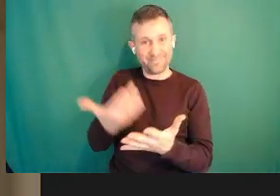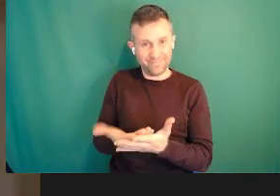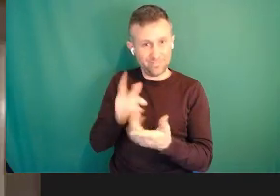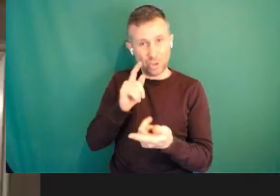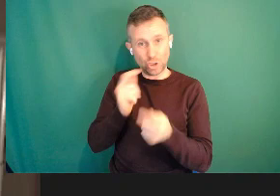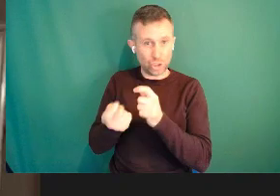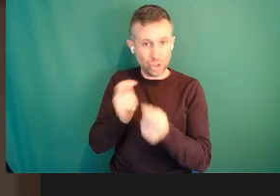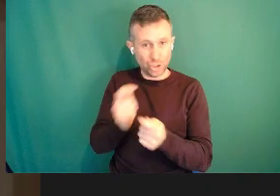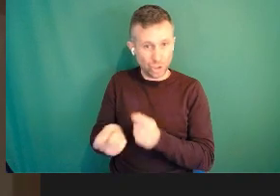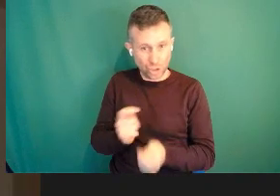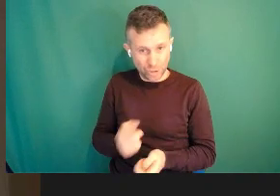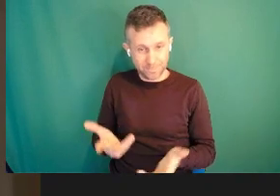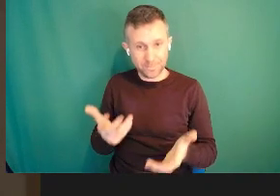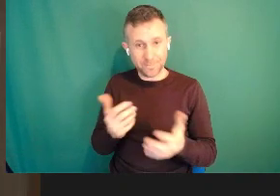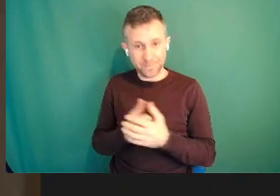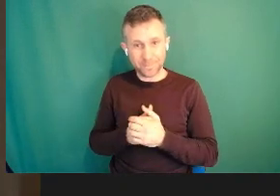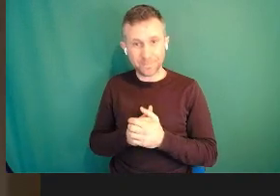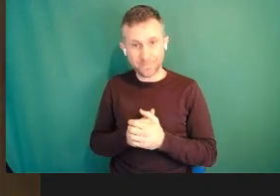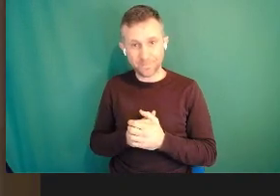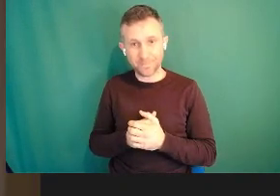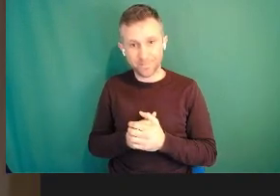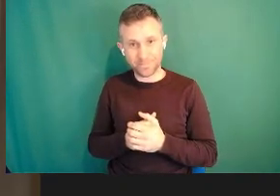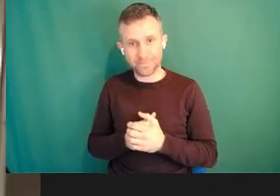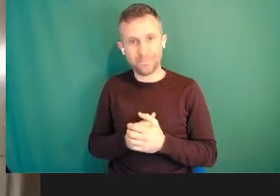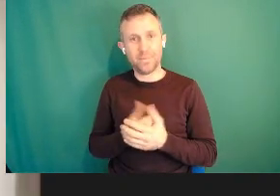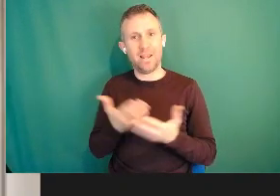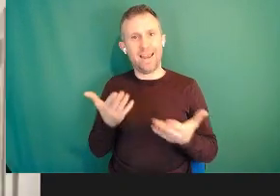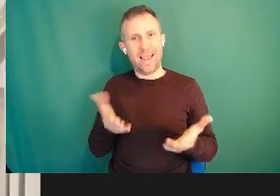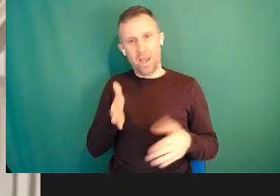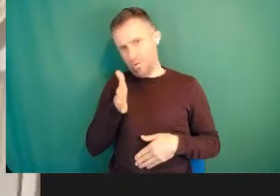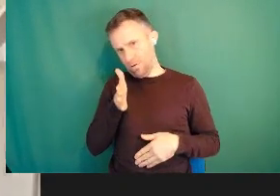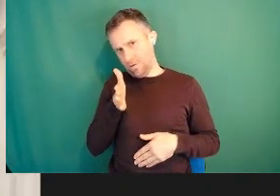So we're going to go this way. So this is the way to the kitchen.